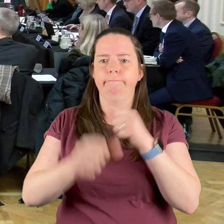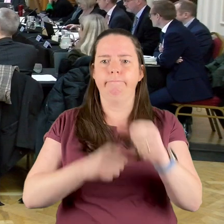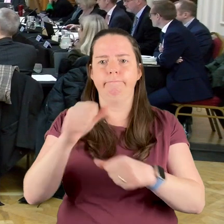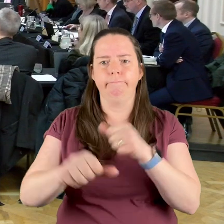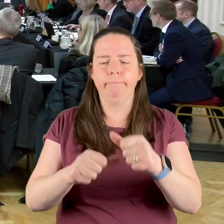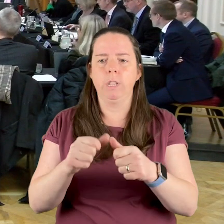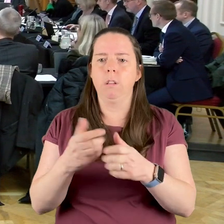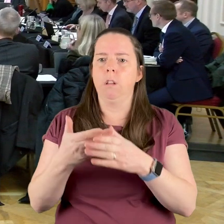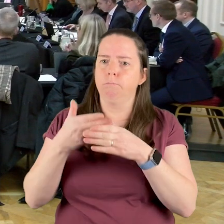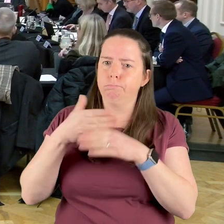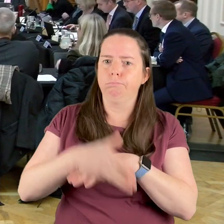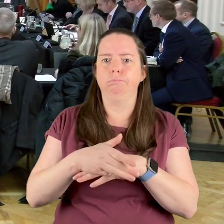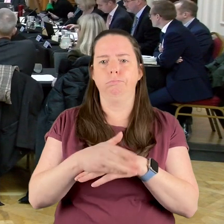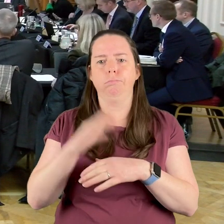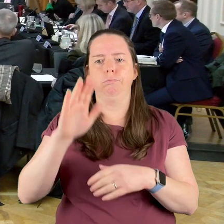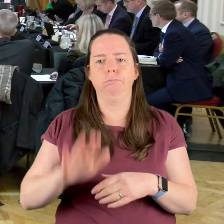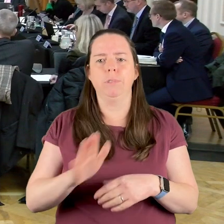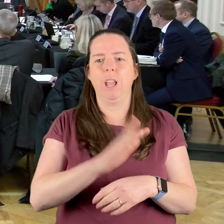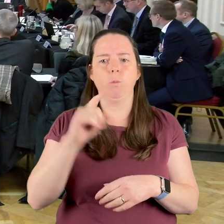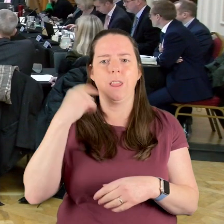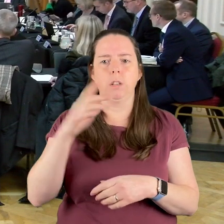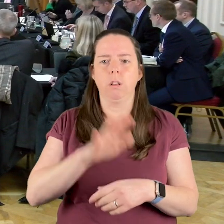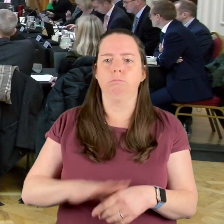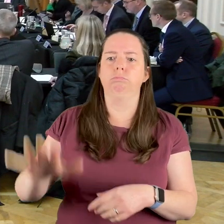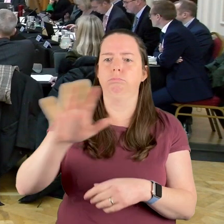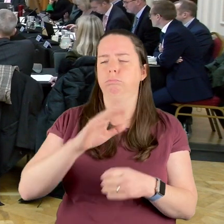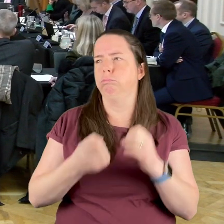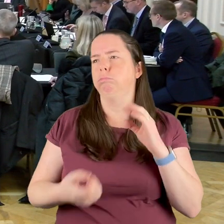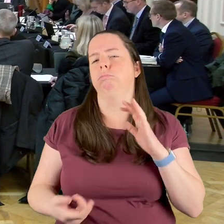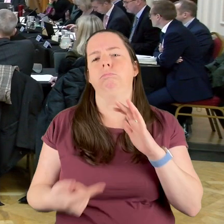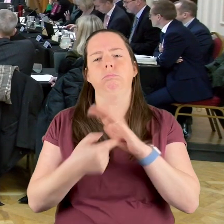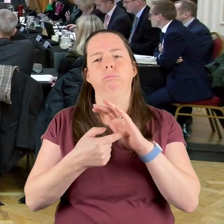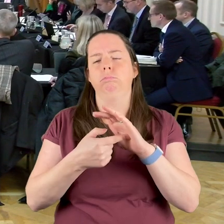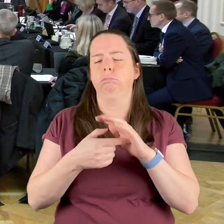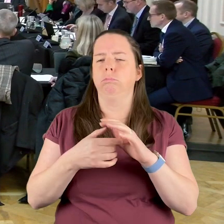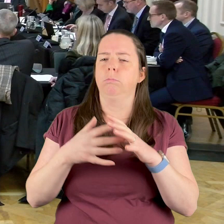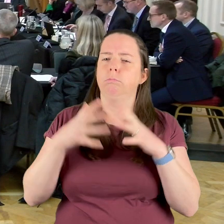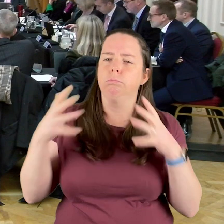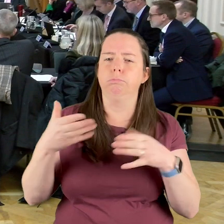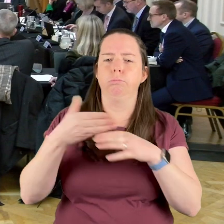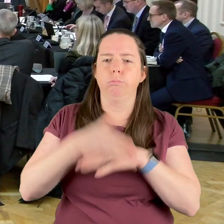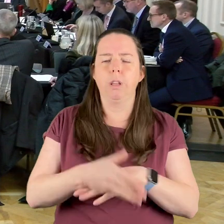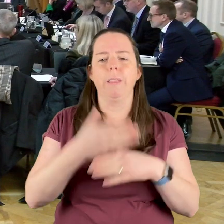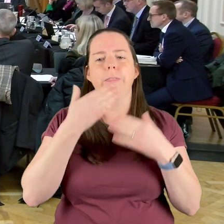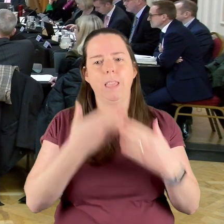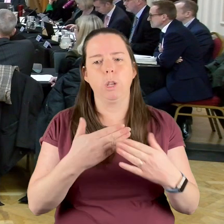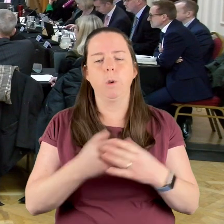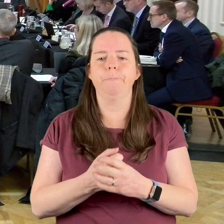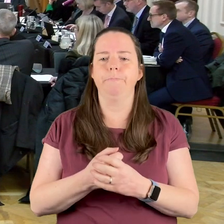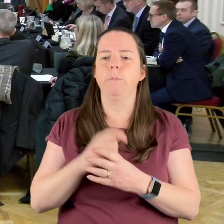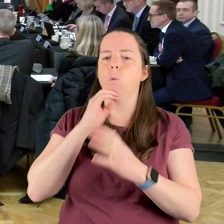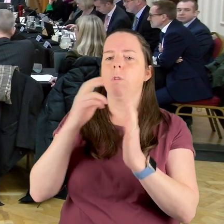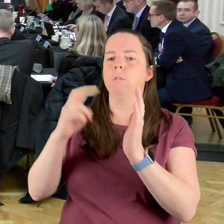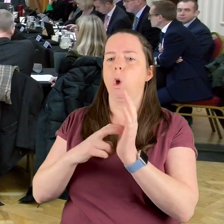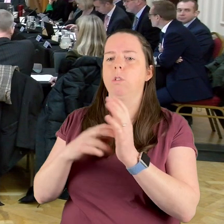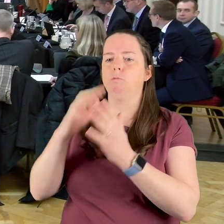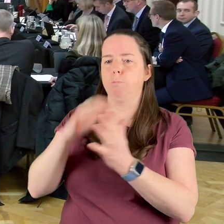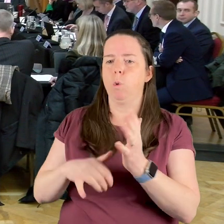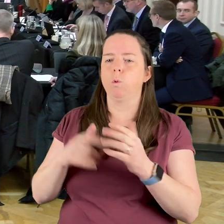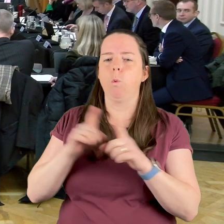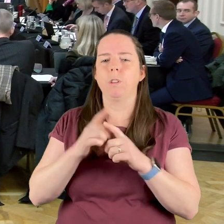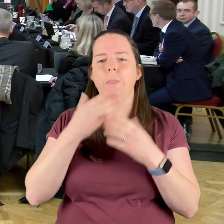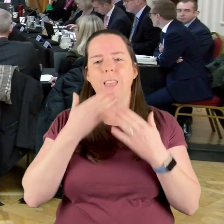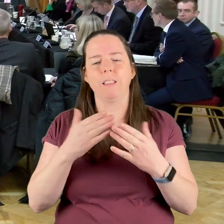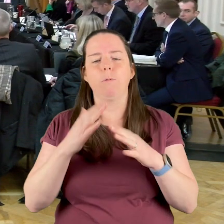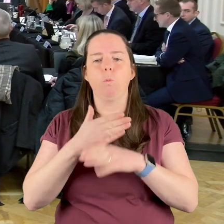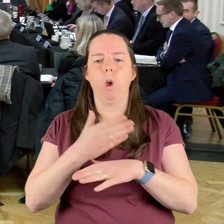around a lot of this. So I just wanted to thank the teams across South West London for all the work that's going on. This really important stuff, but huge amounts of work.